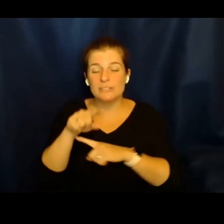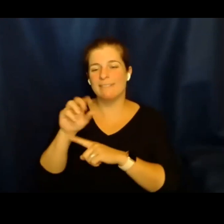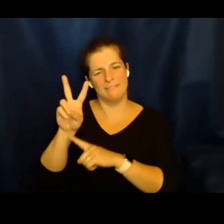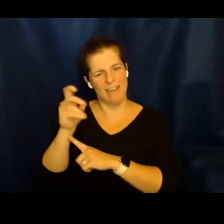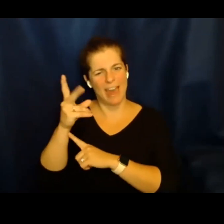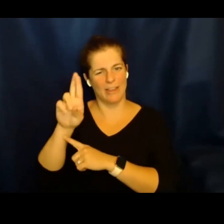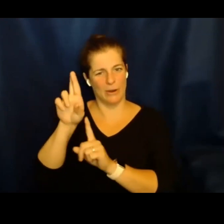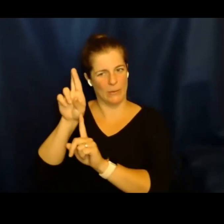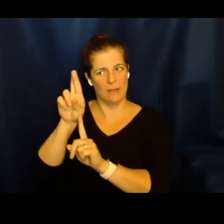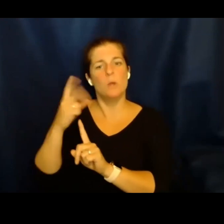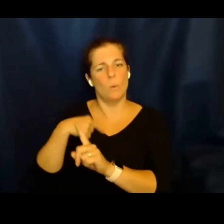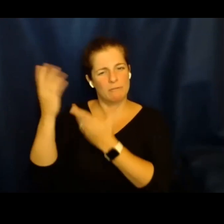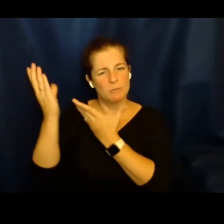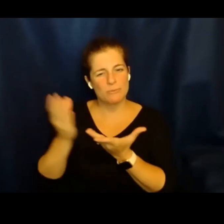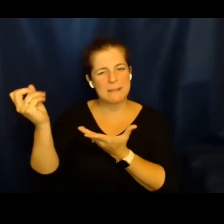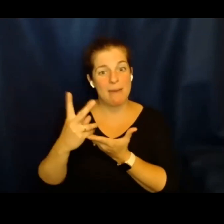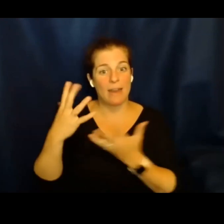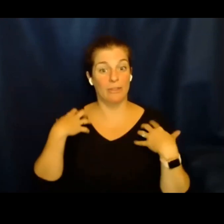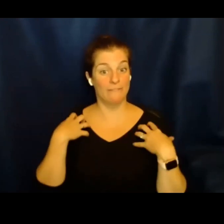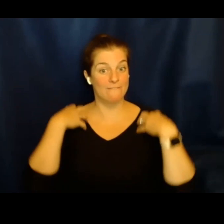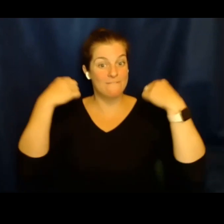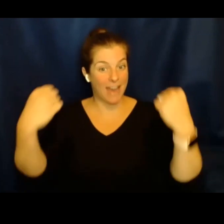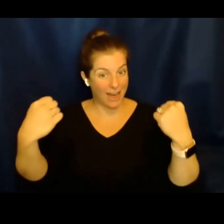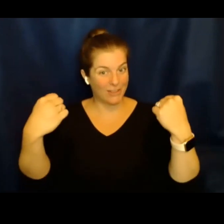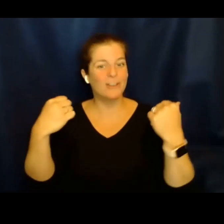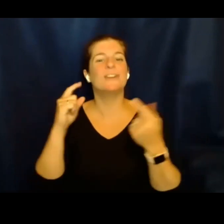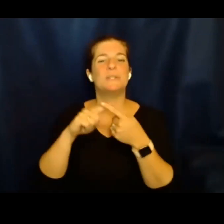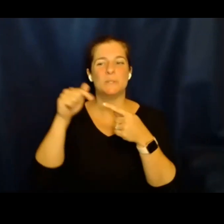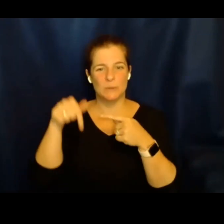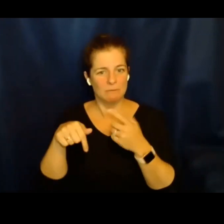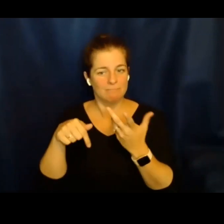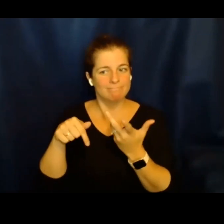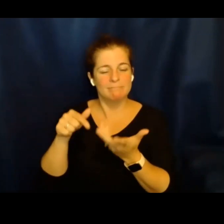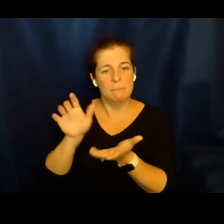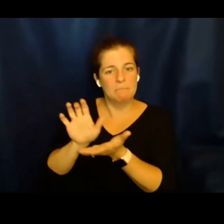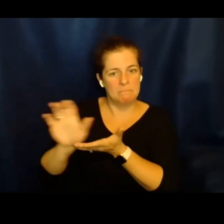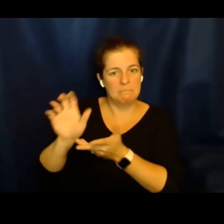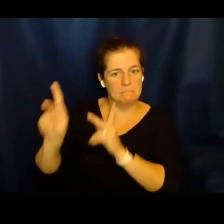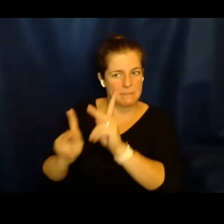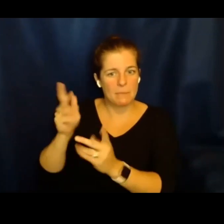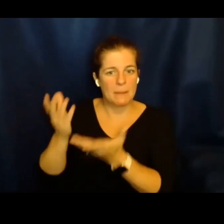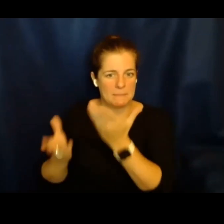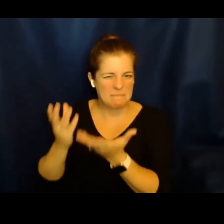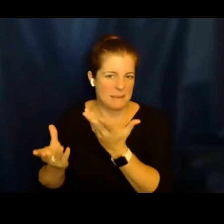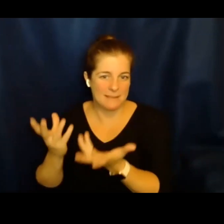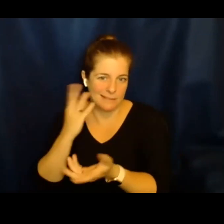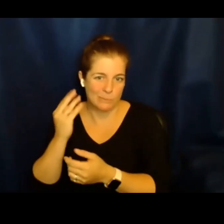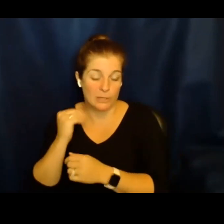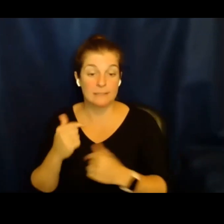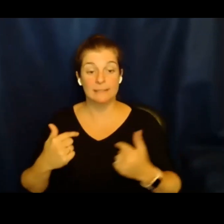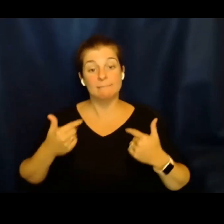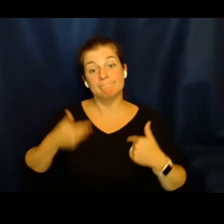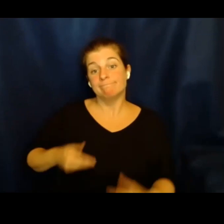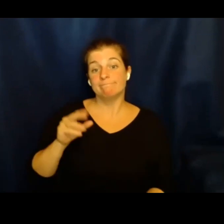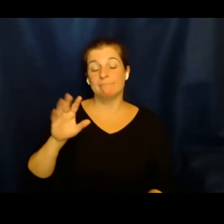valor, that courage to disadvantaged people. My name is Pastor Benjamin Ortega. We don't